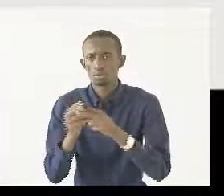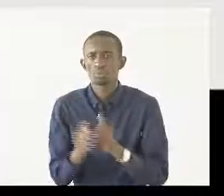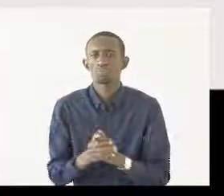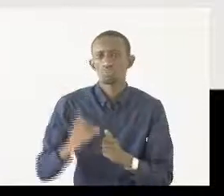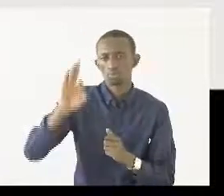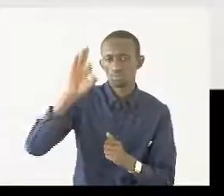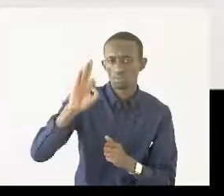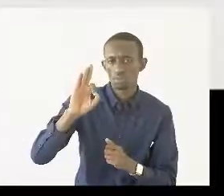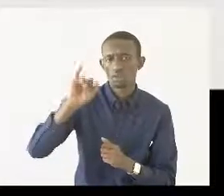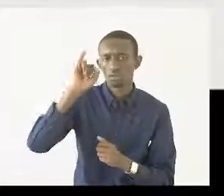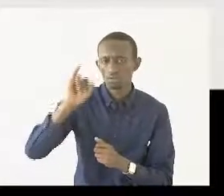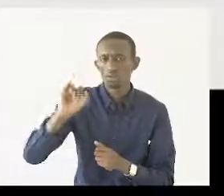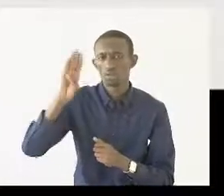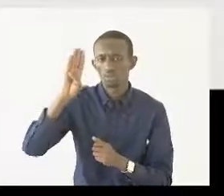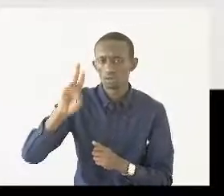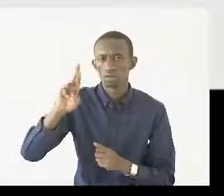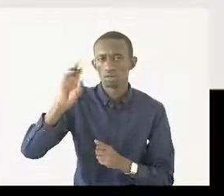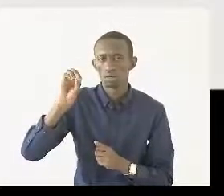is made up of shallow